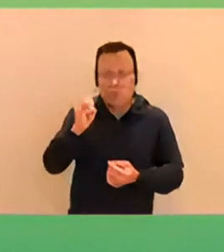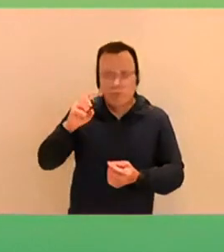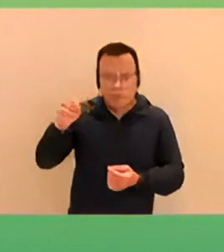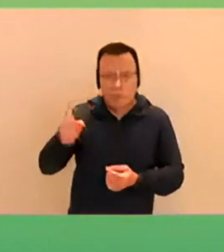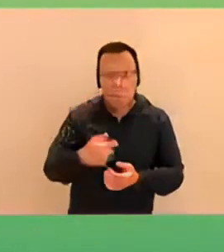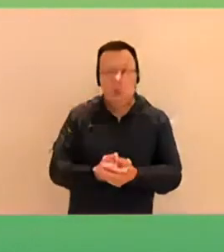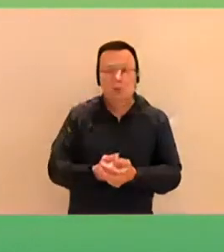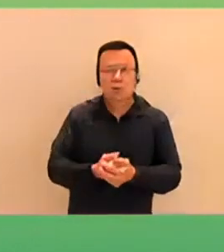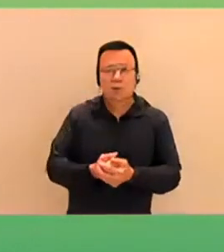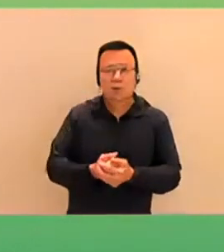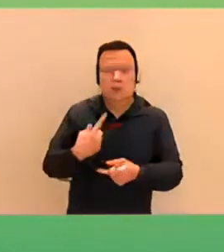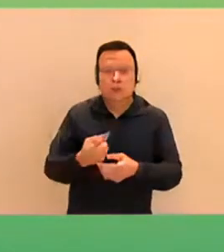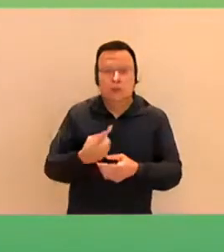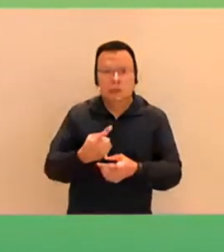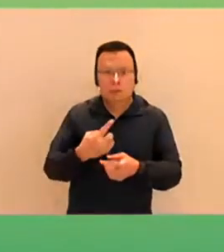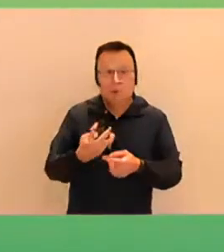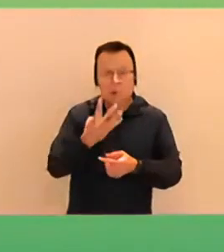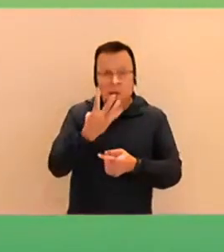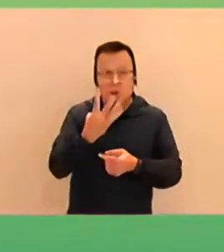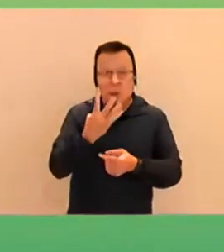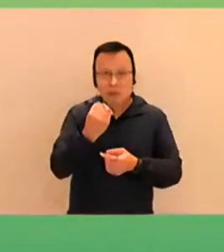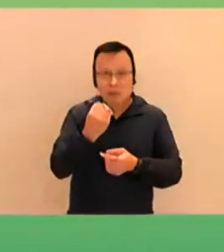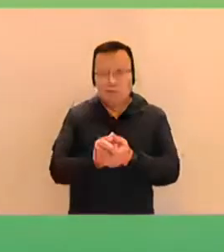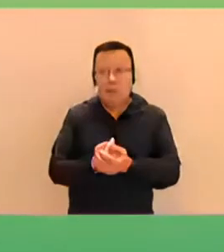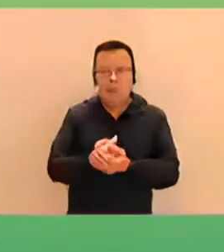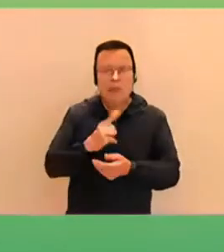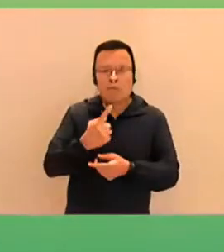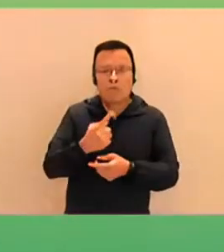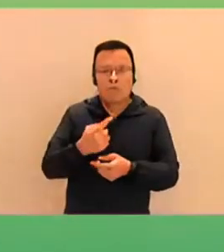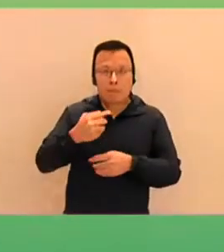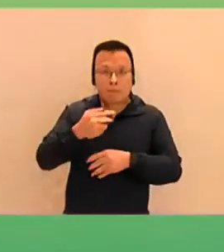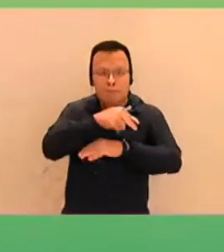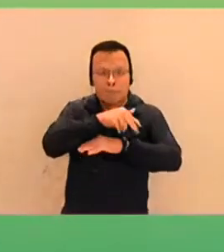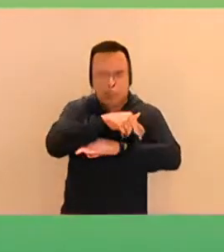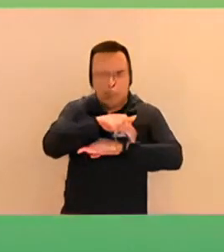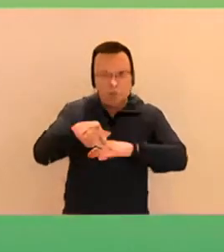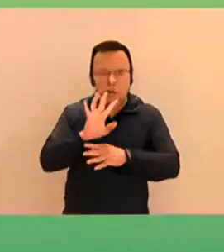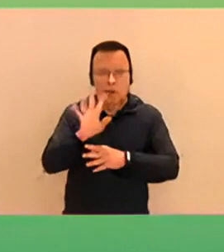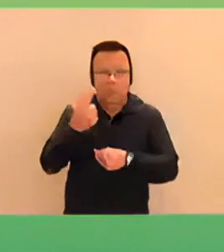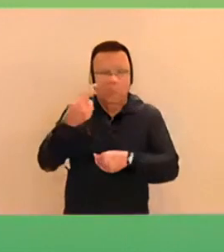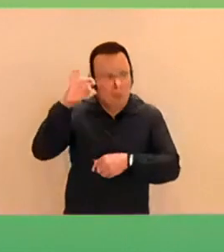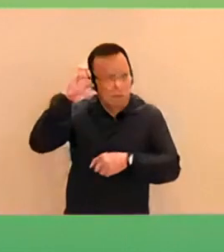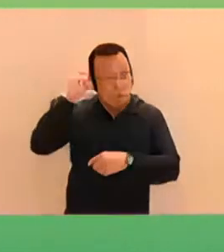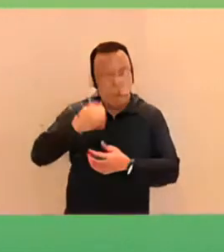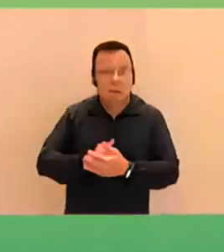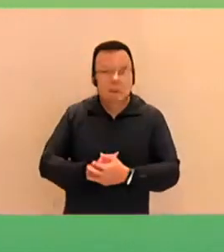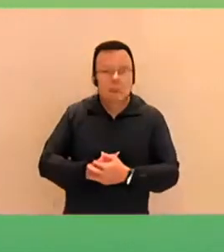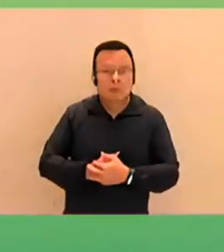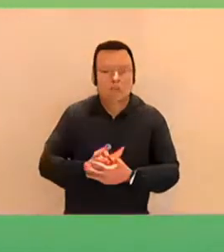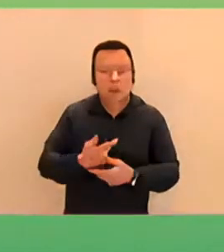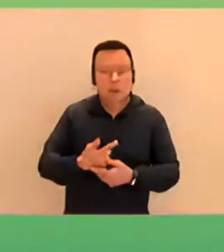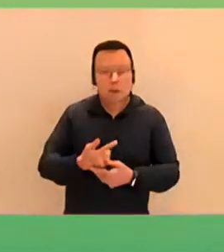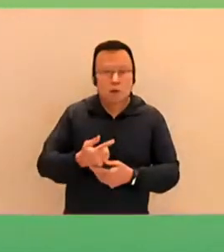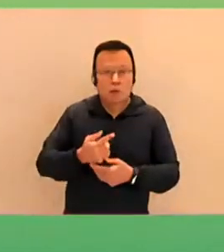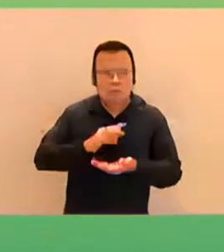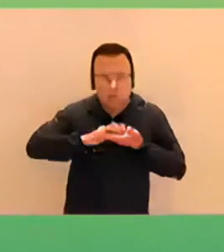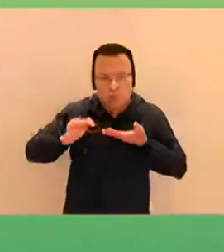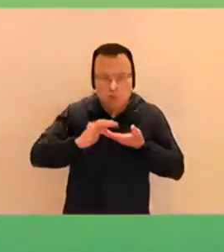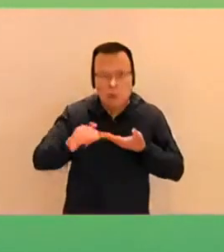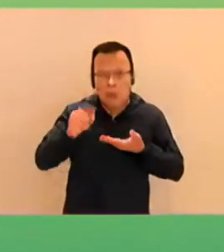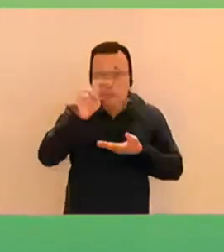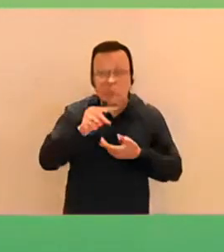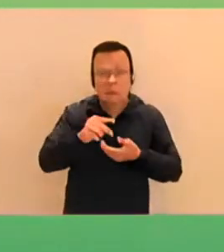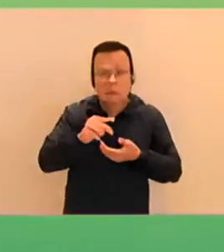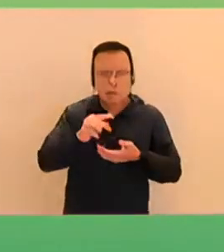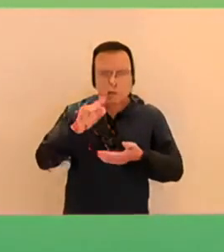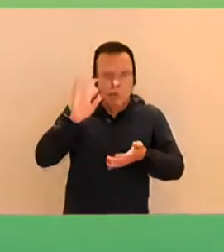It's not prediction. And what happens? And then we go detail. And after 5 years, finally, for the